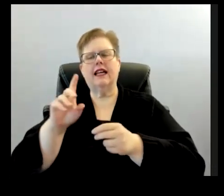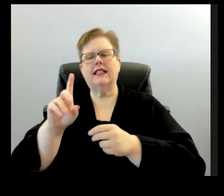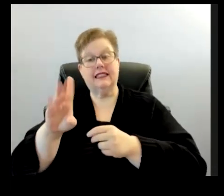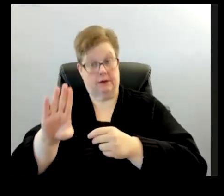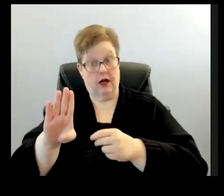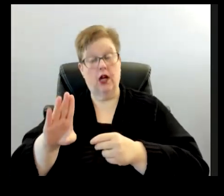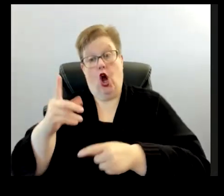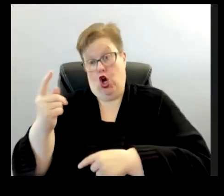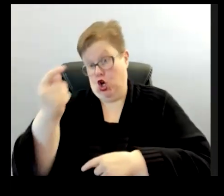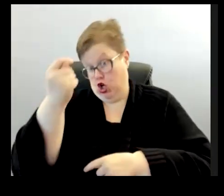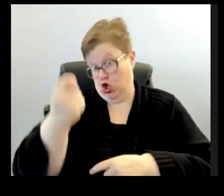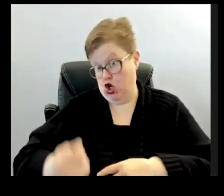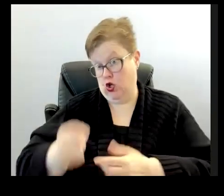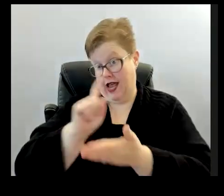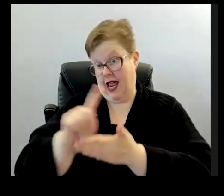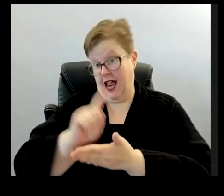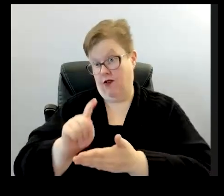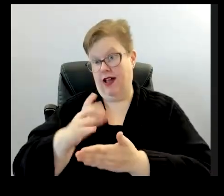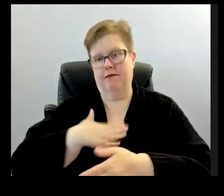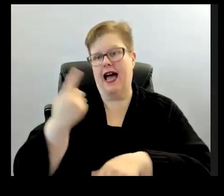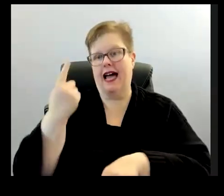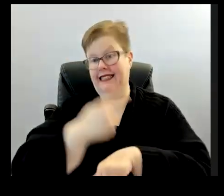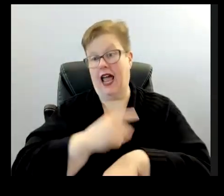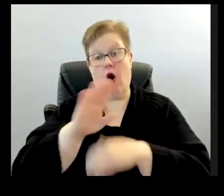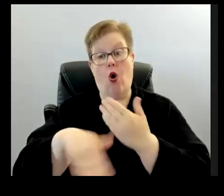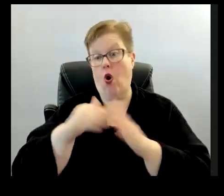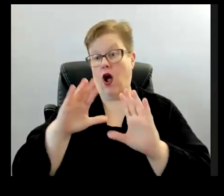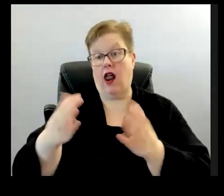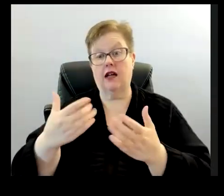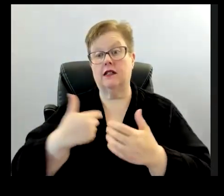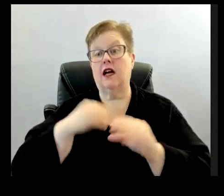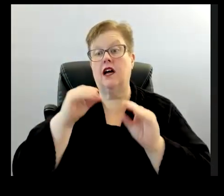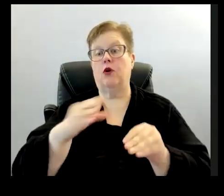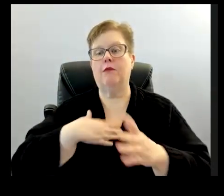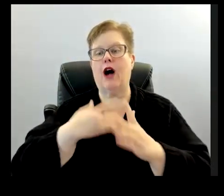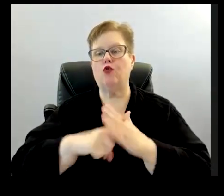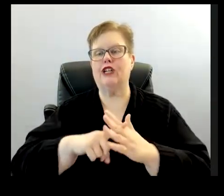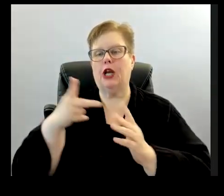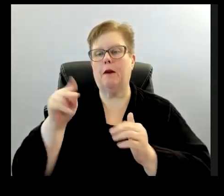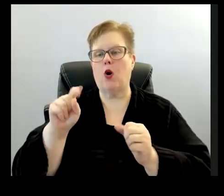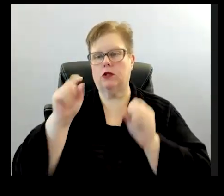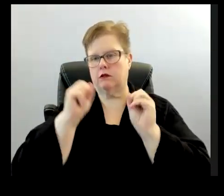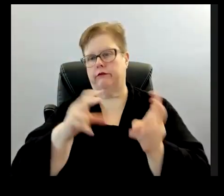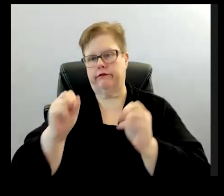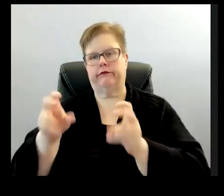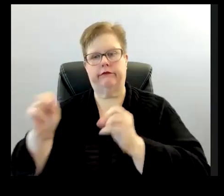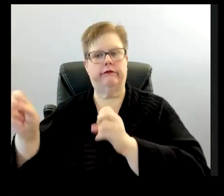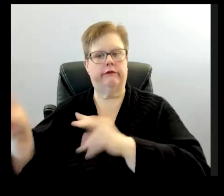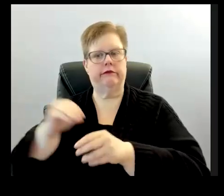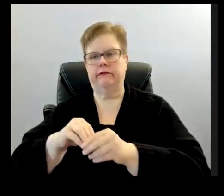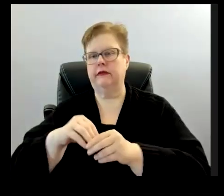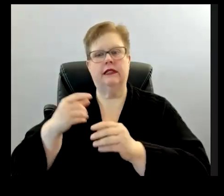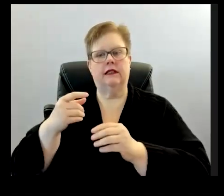that Tuesdays every week, that's my day in all of my classes. I'm just going to put my original post on each discussion board and each course I'm in.